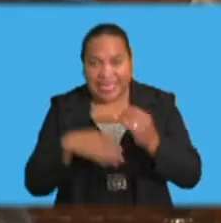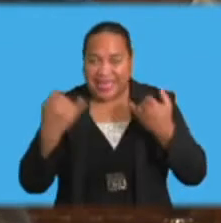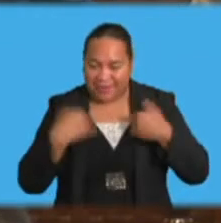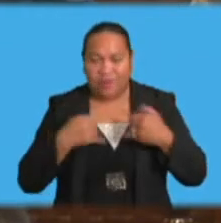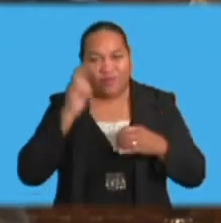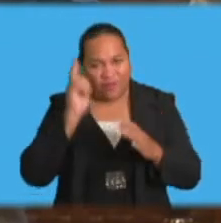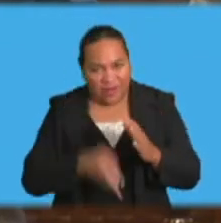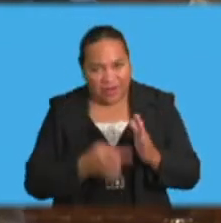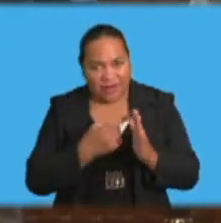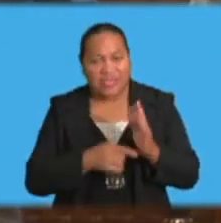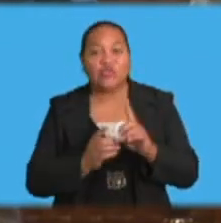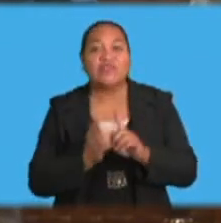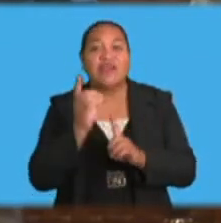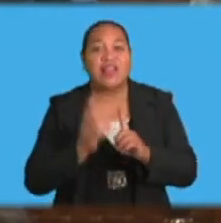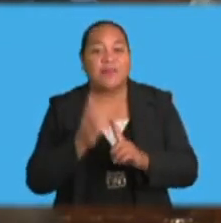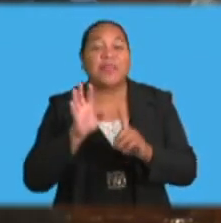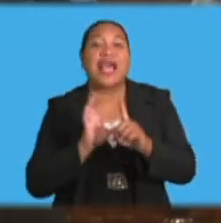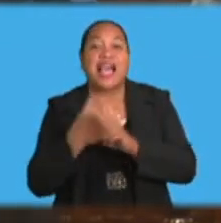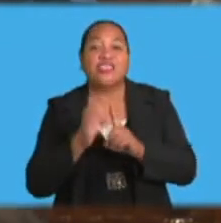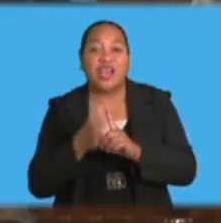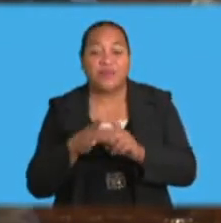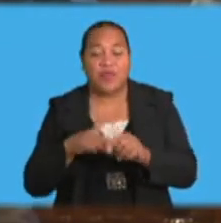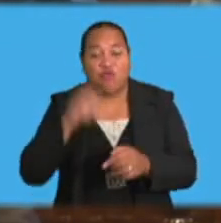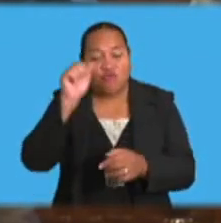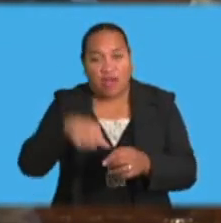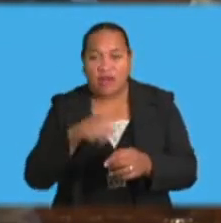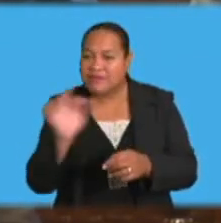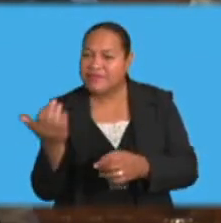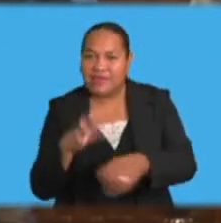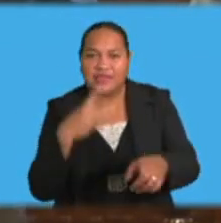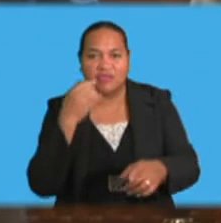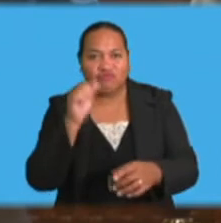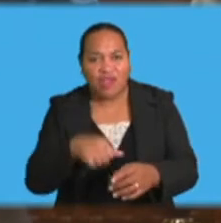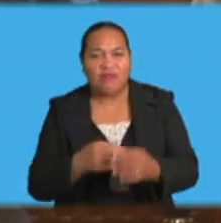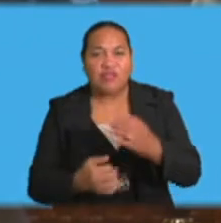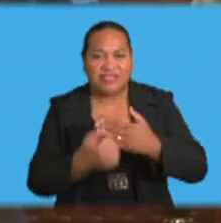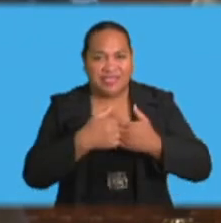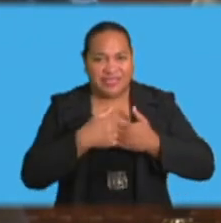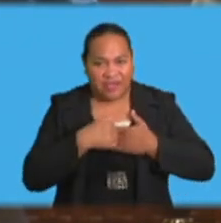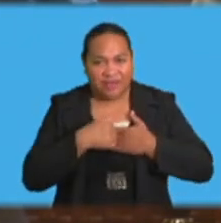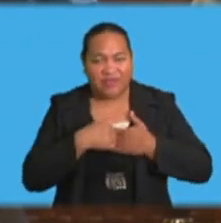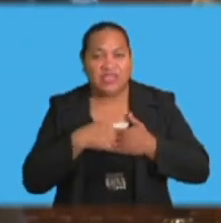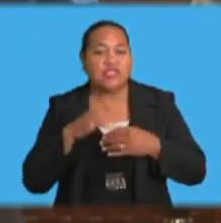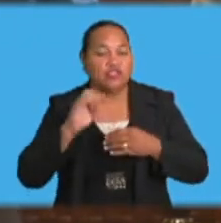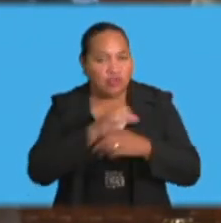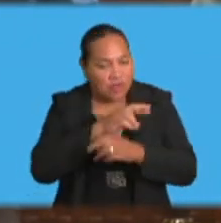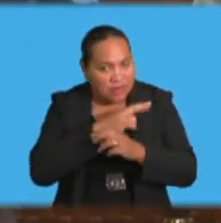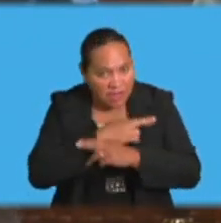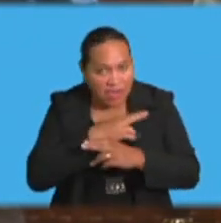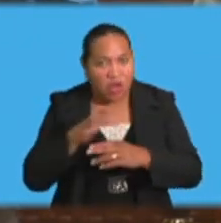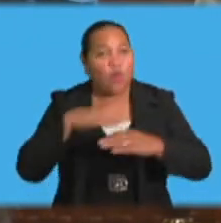about. It's about developing that culture where the right to a safe and healthy work environment is respected at all levels, where the